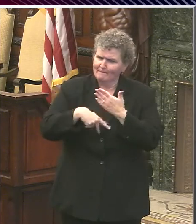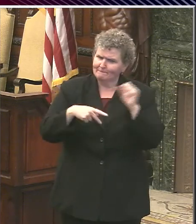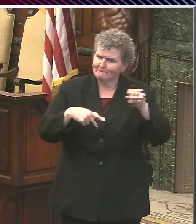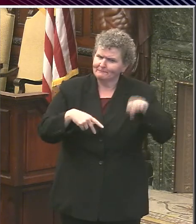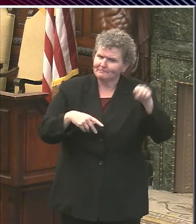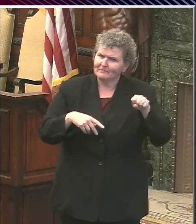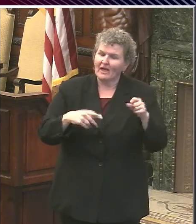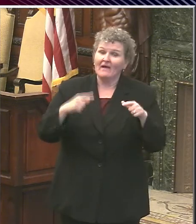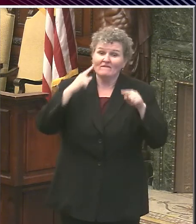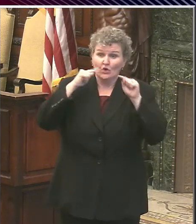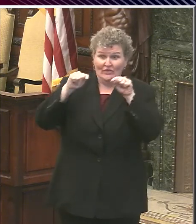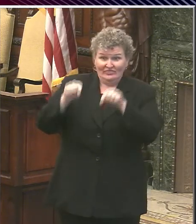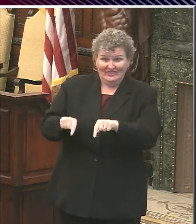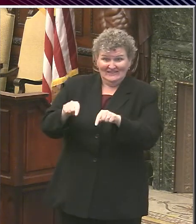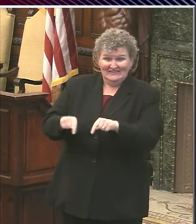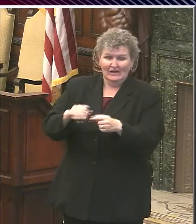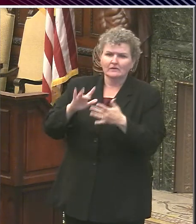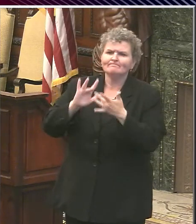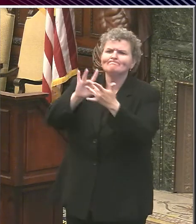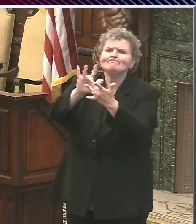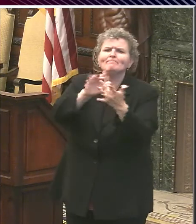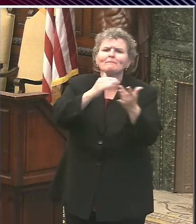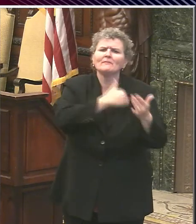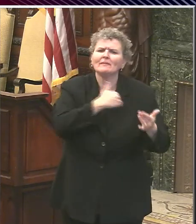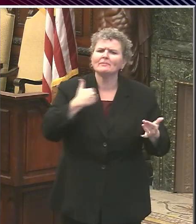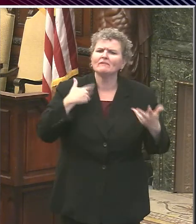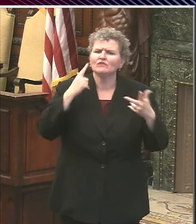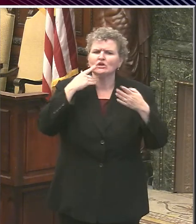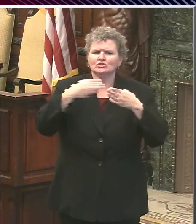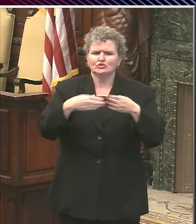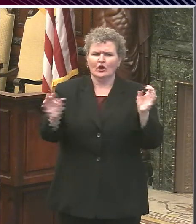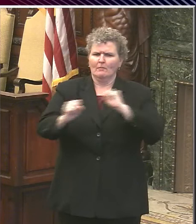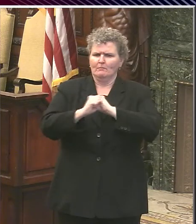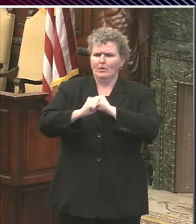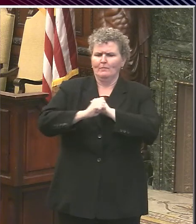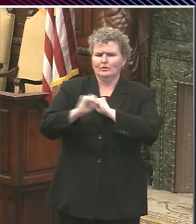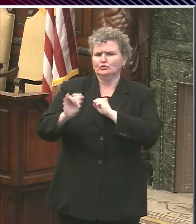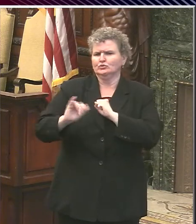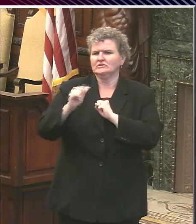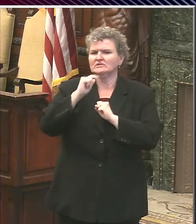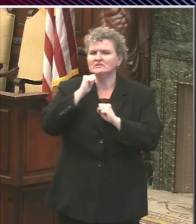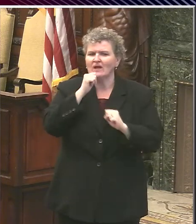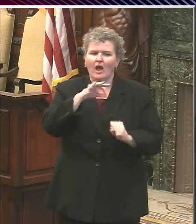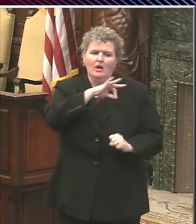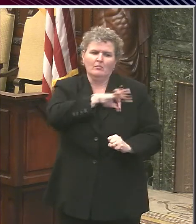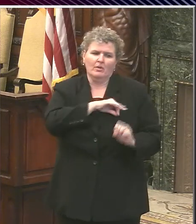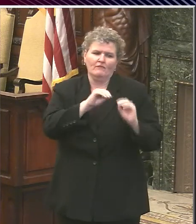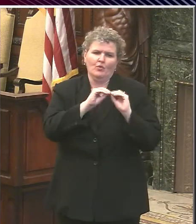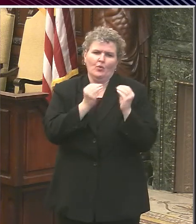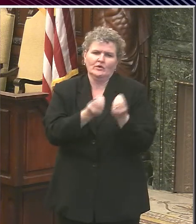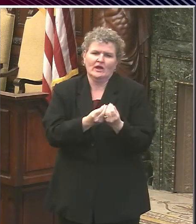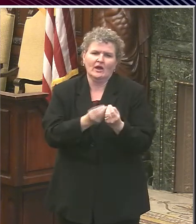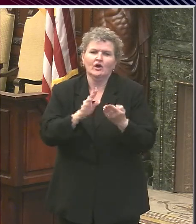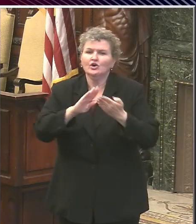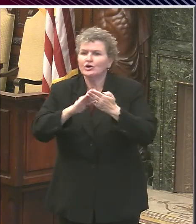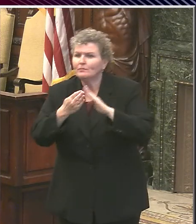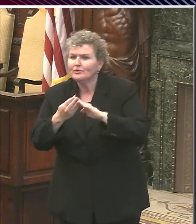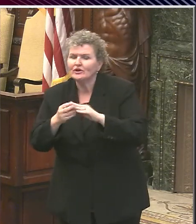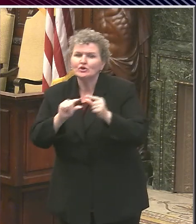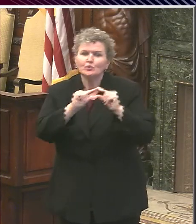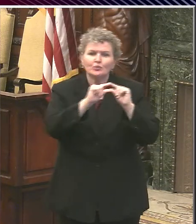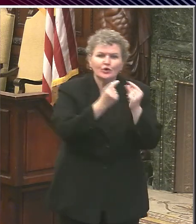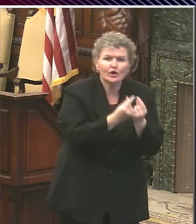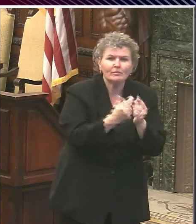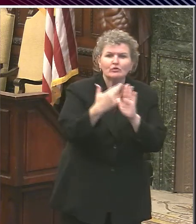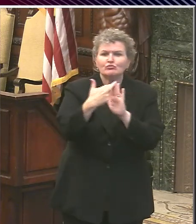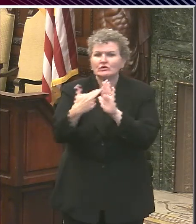to their members, and will do more general marketing through nonprofit organizations, community groups, registered community